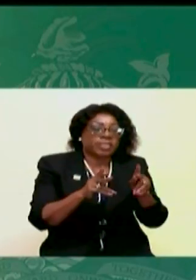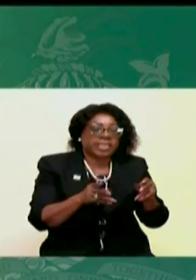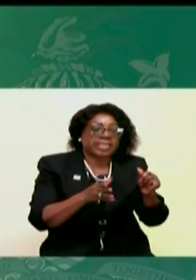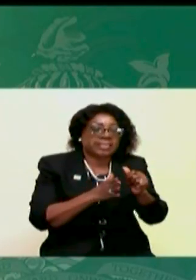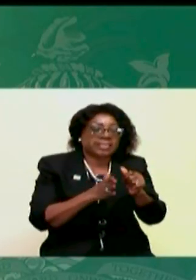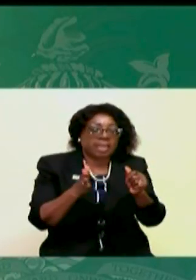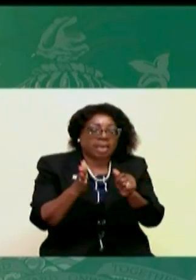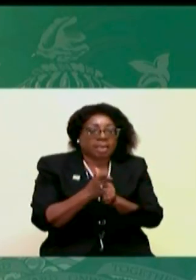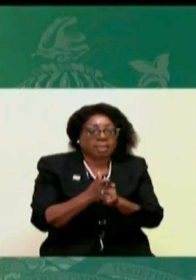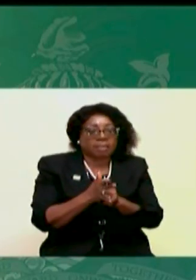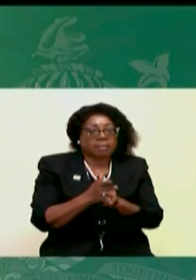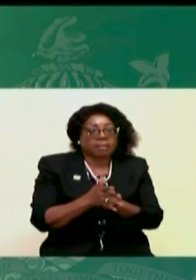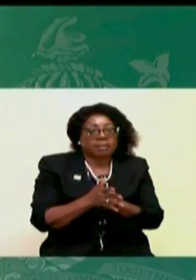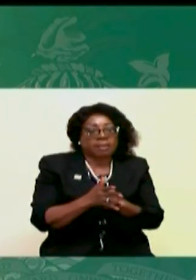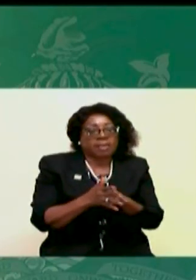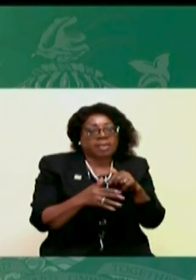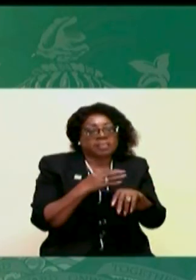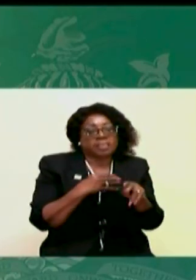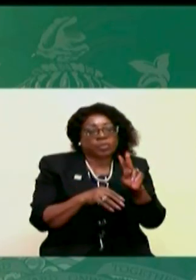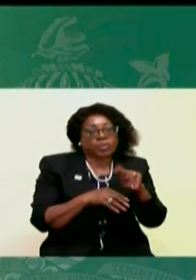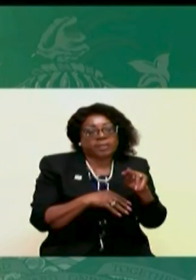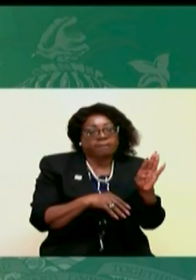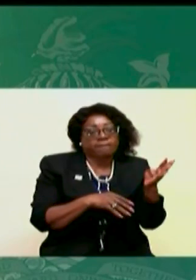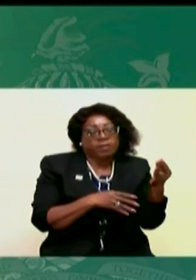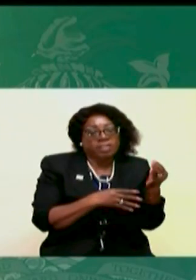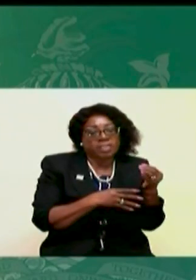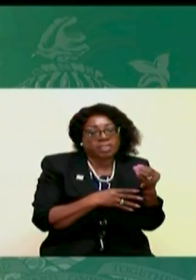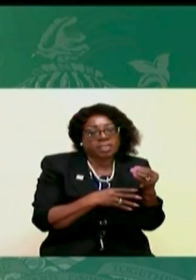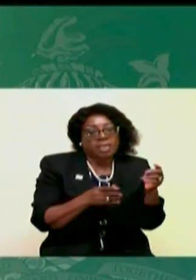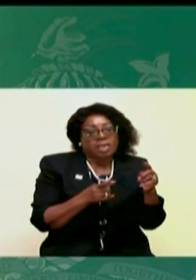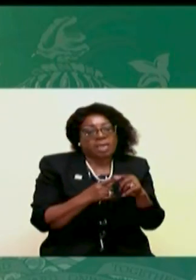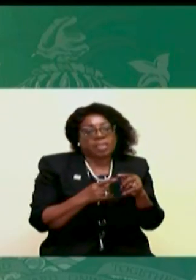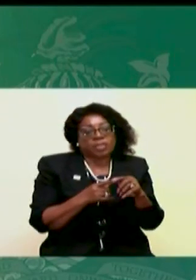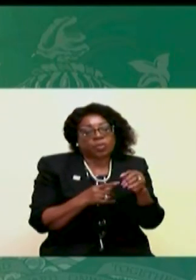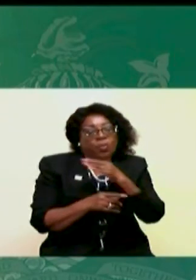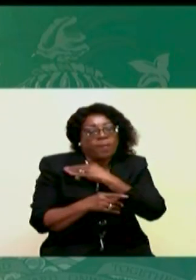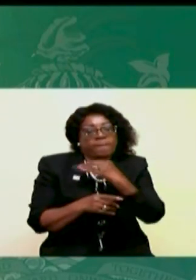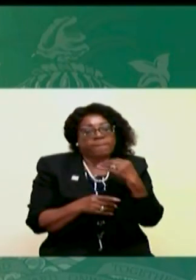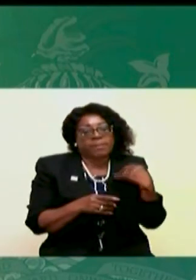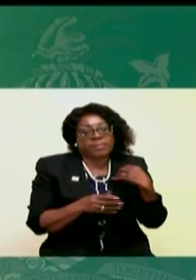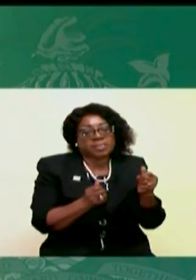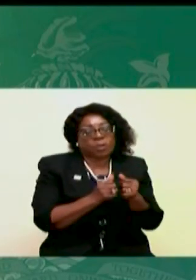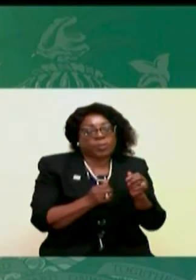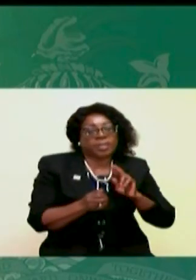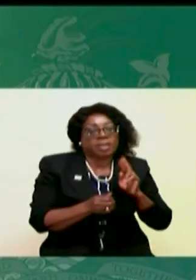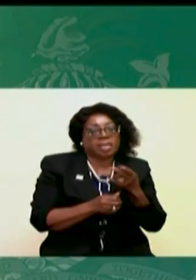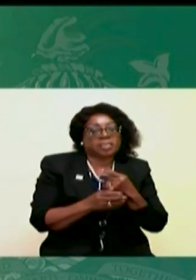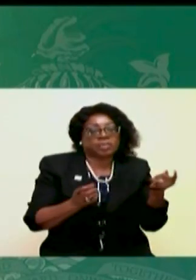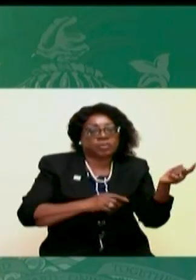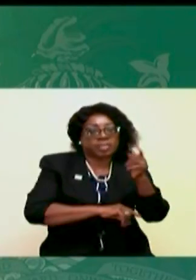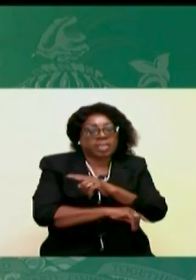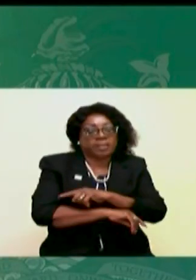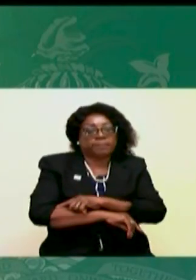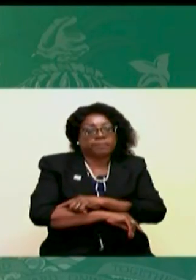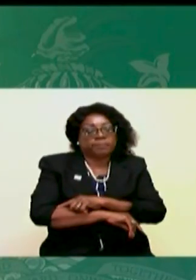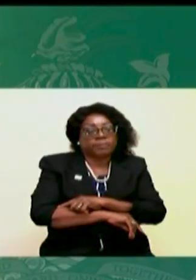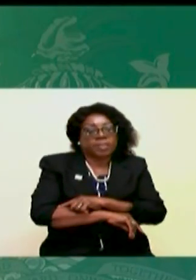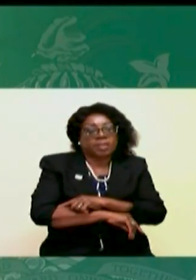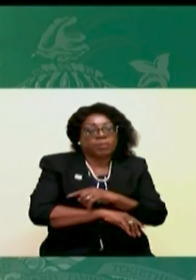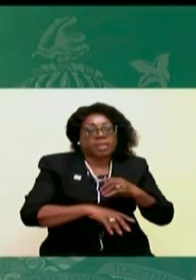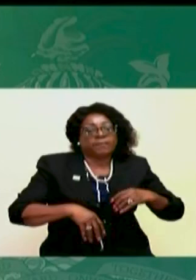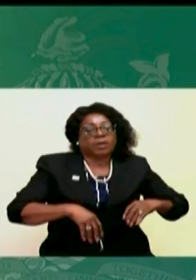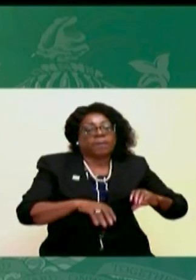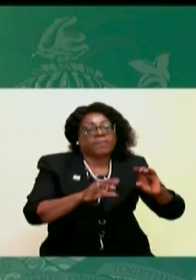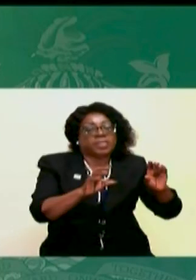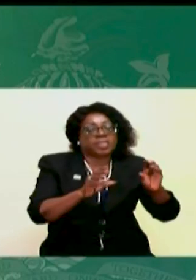in 2014. And 2 members of the commission are with us today. We have the commission chairman who is here,